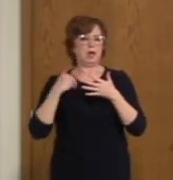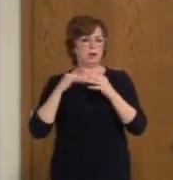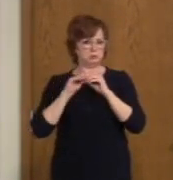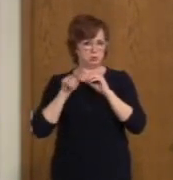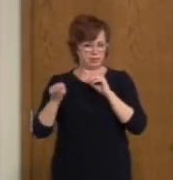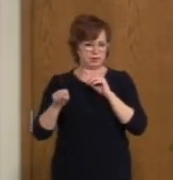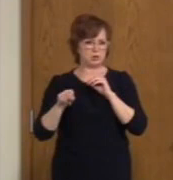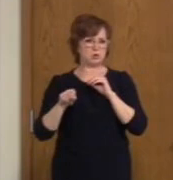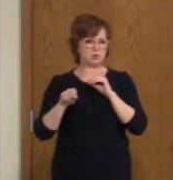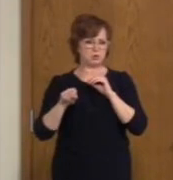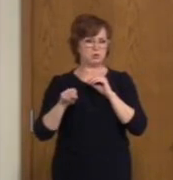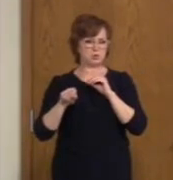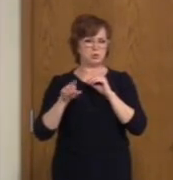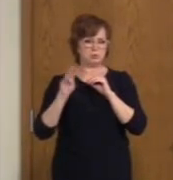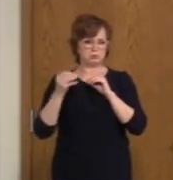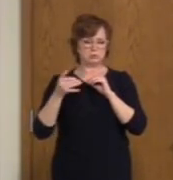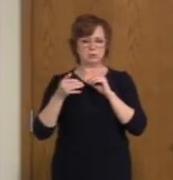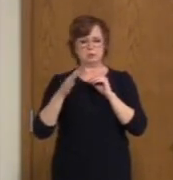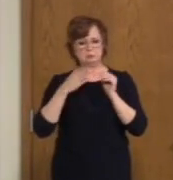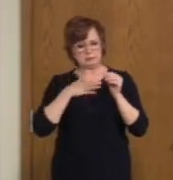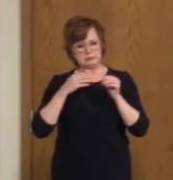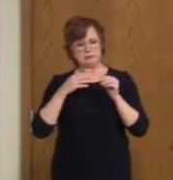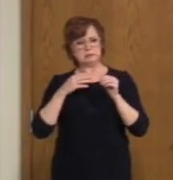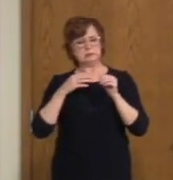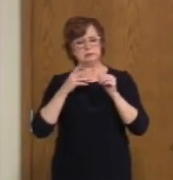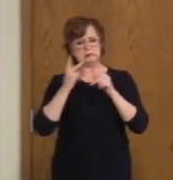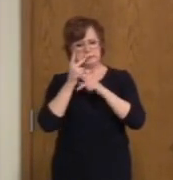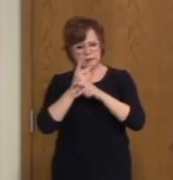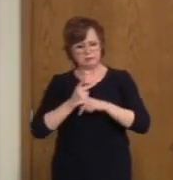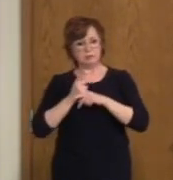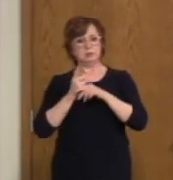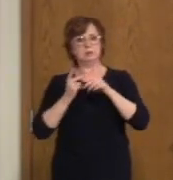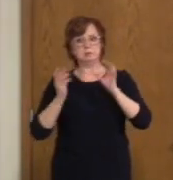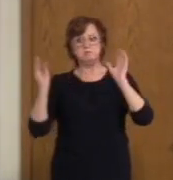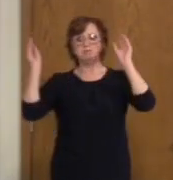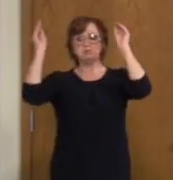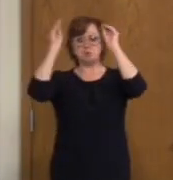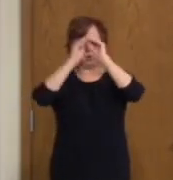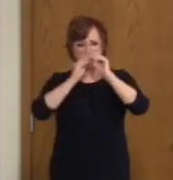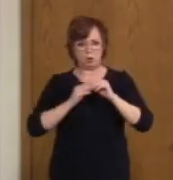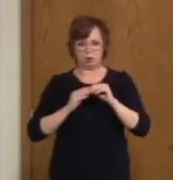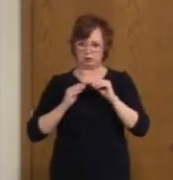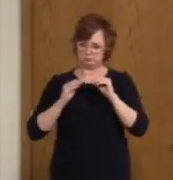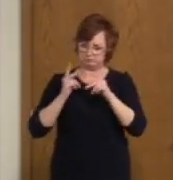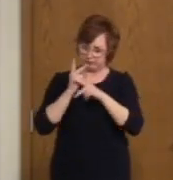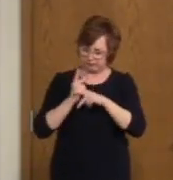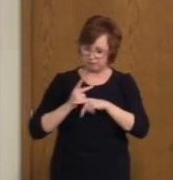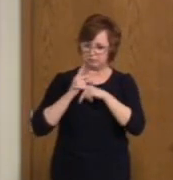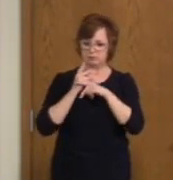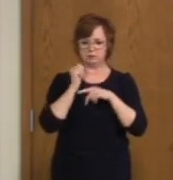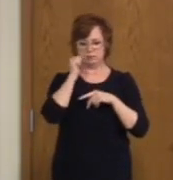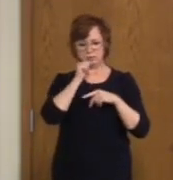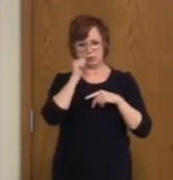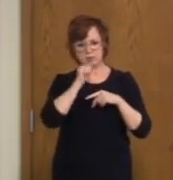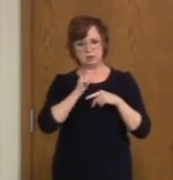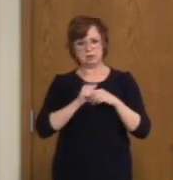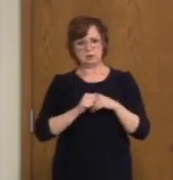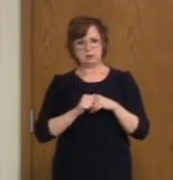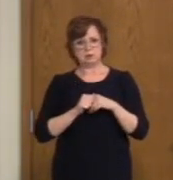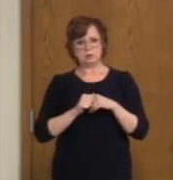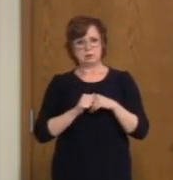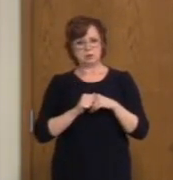asking people to be extra diligent in everything they do each and every day, so that if we are able, we will